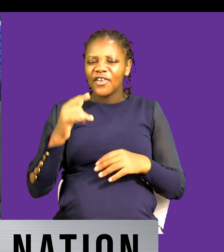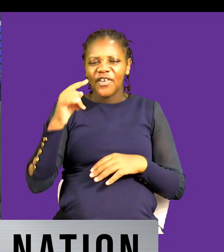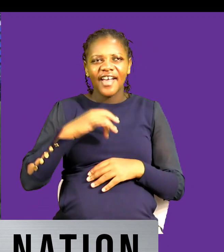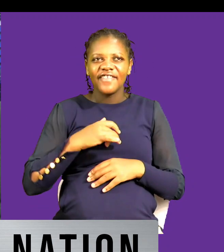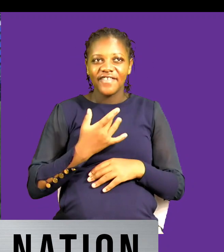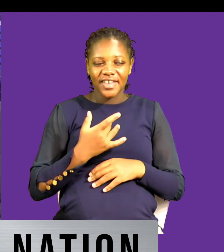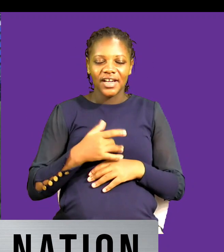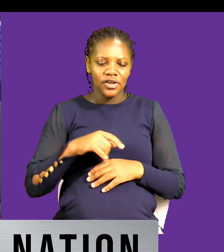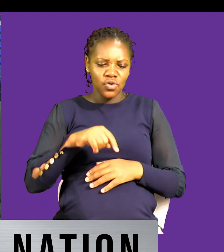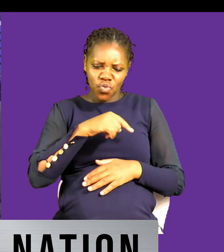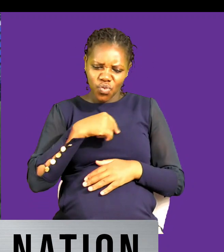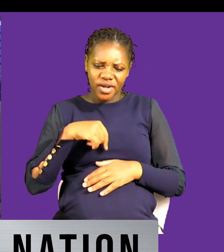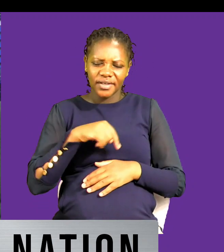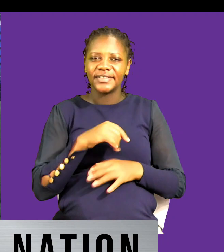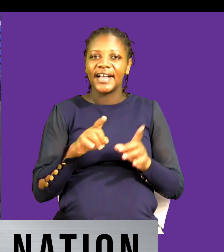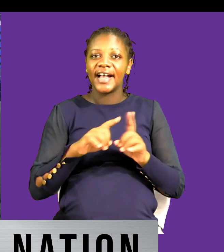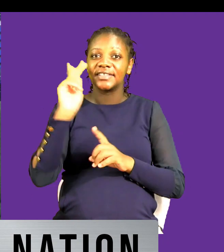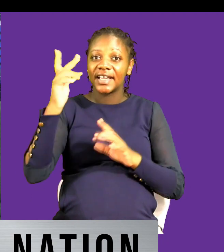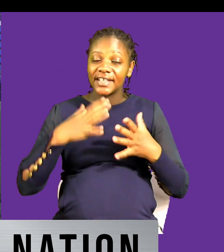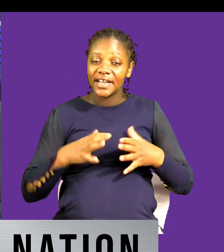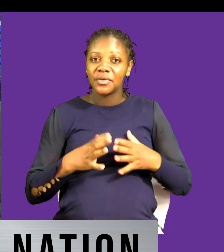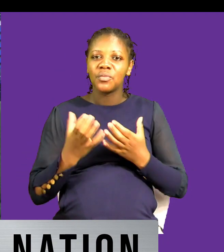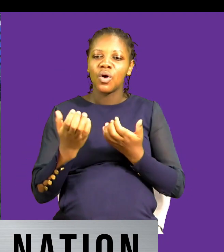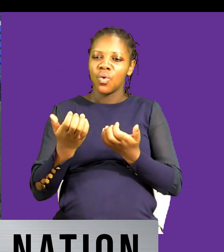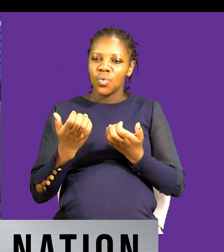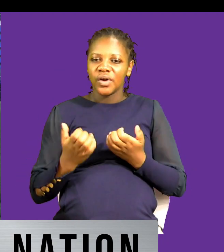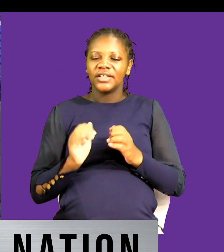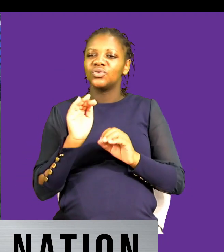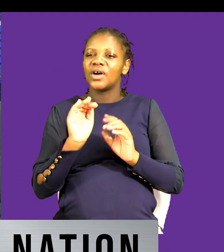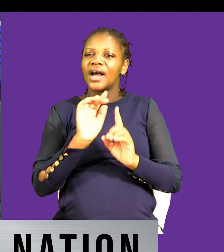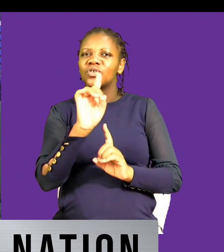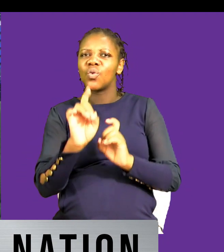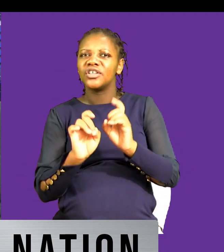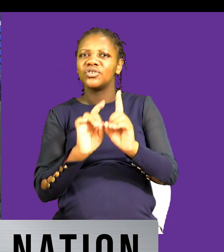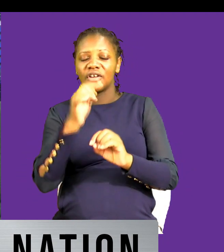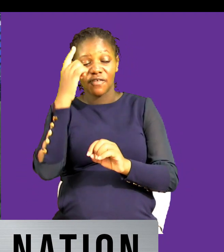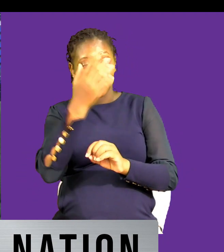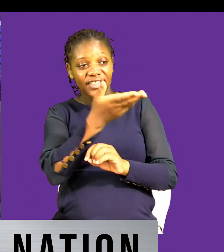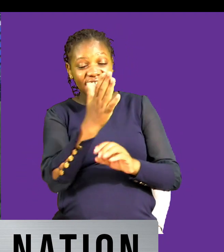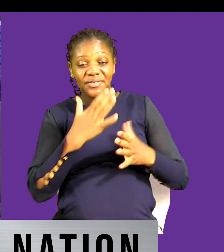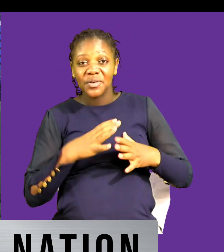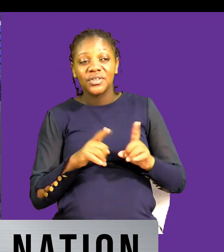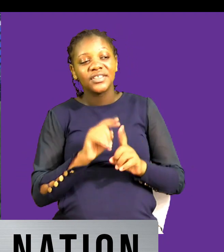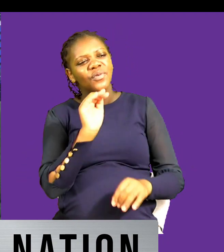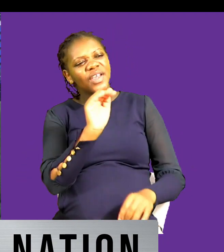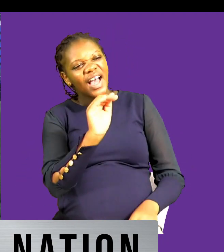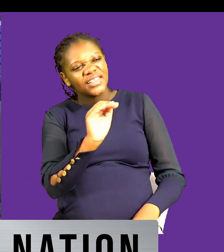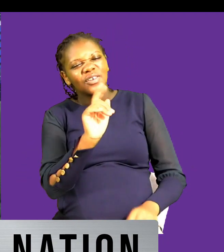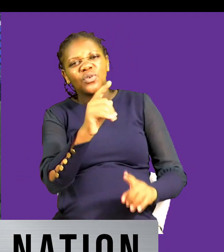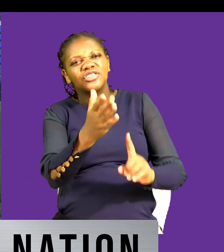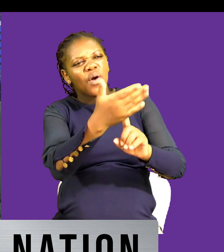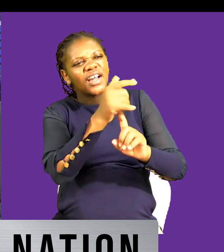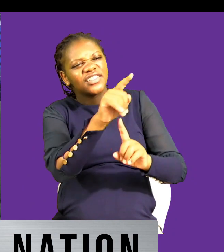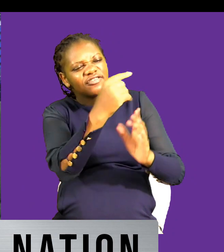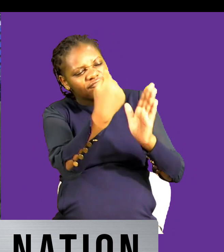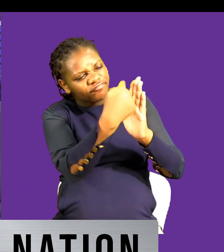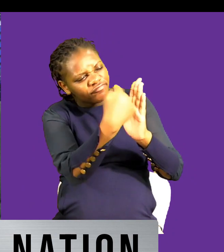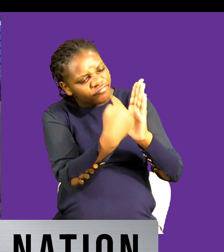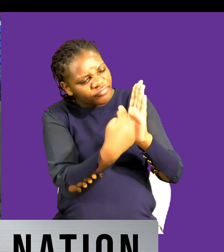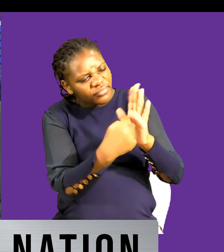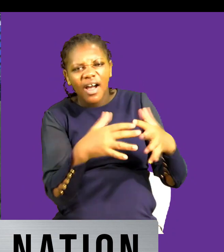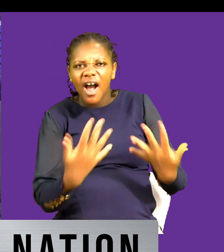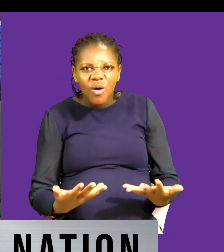as Wananchi, we table questions for these people and we ask them how they are going to achieve, number one. Two,